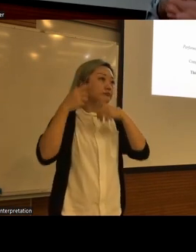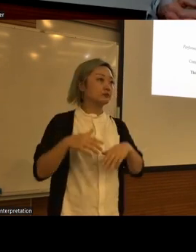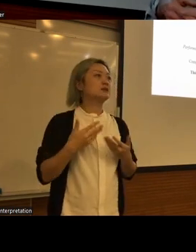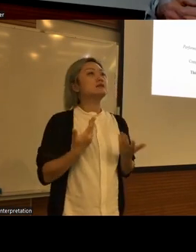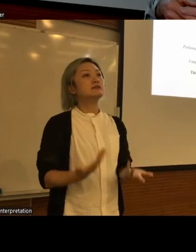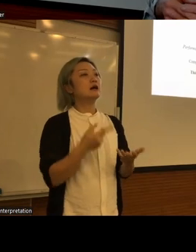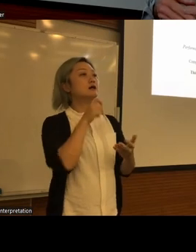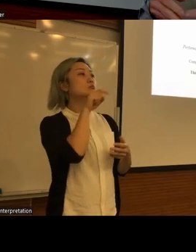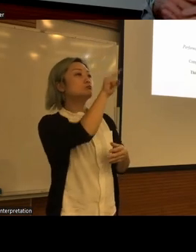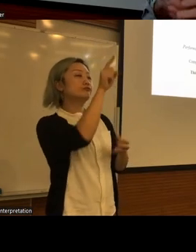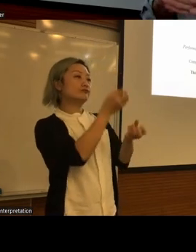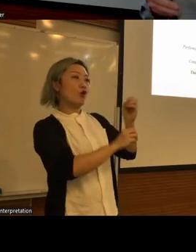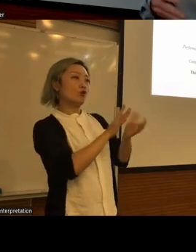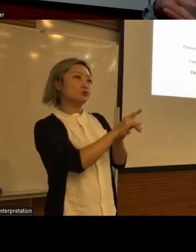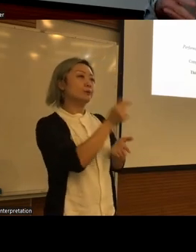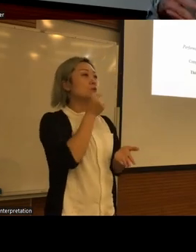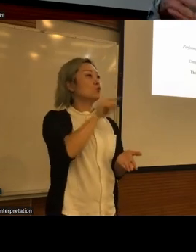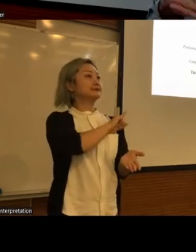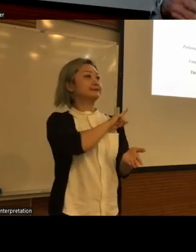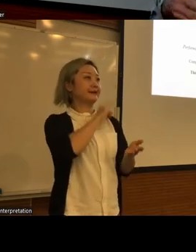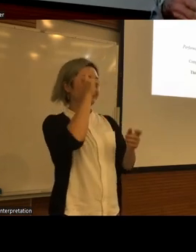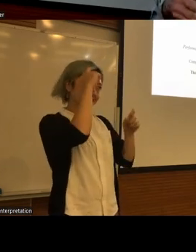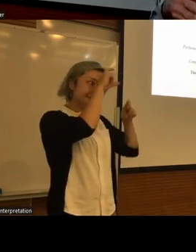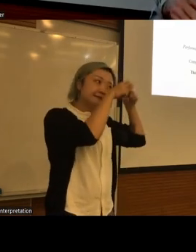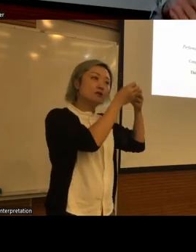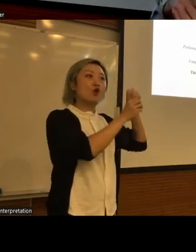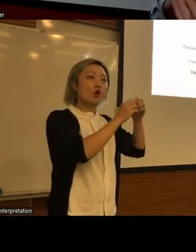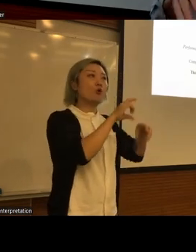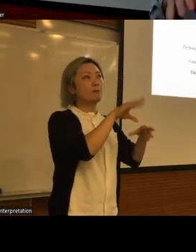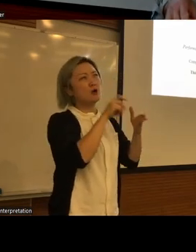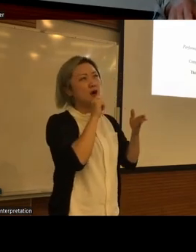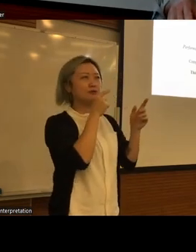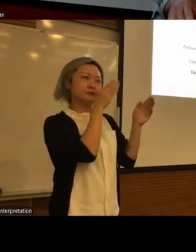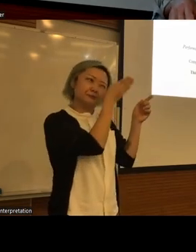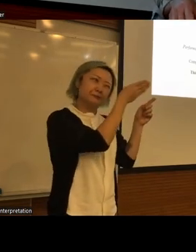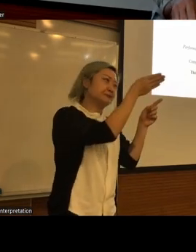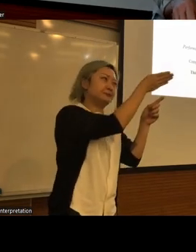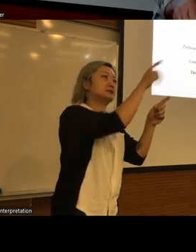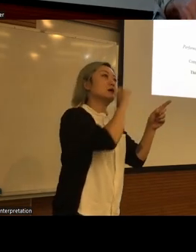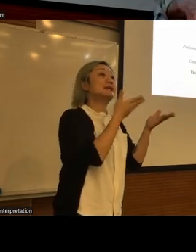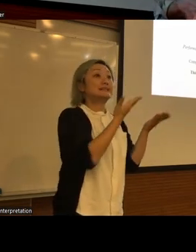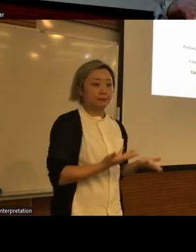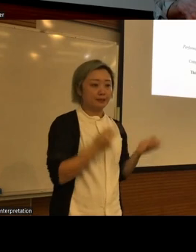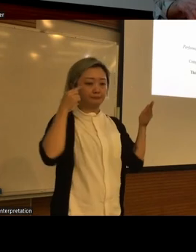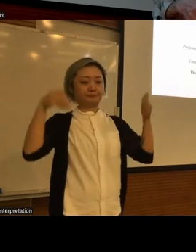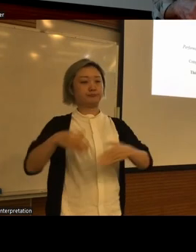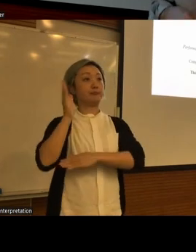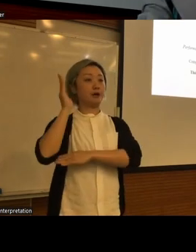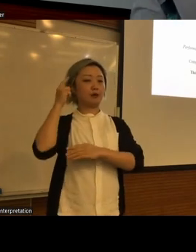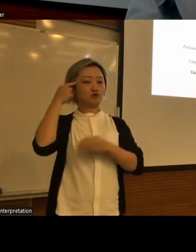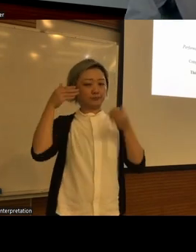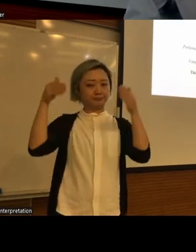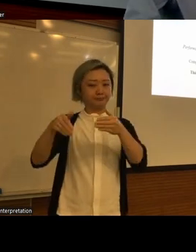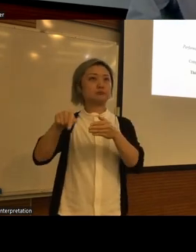cognitive scientists have much wider definition of cognitive, but for our purposes, let us just